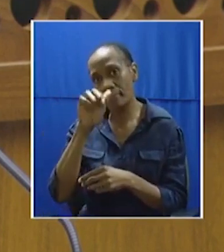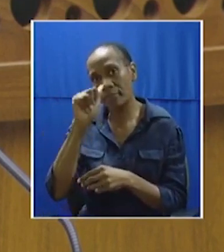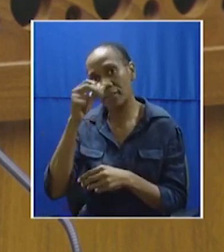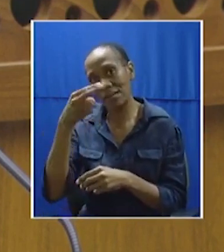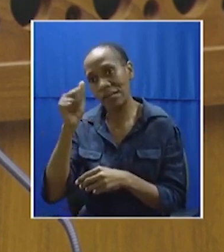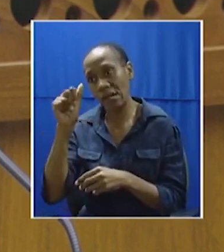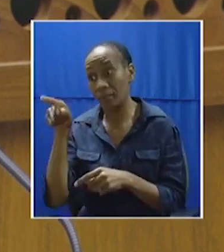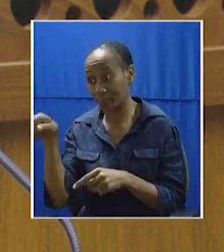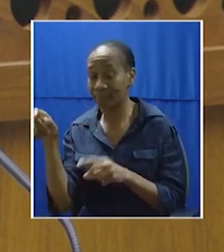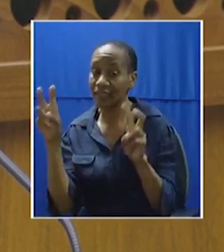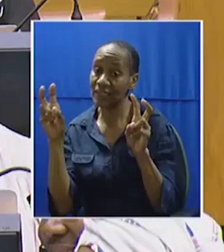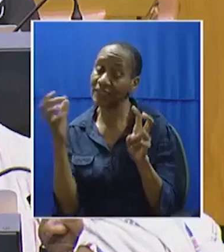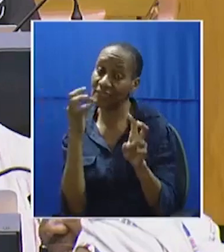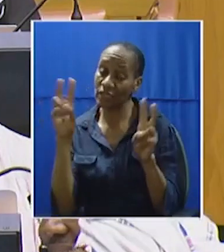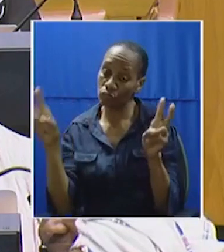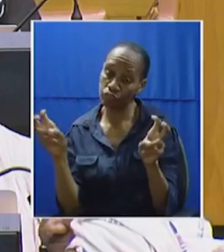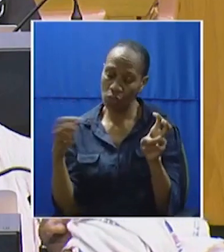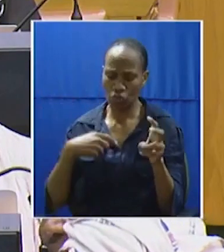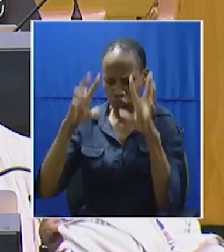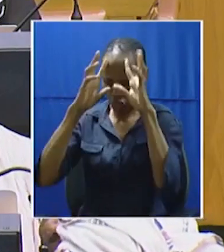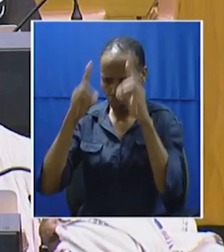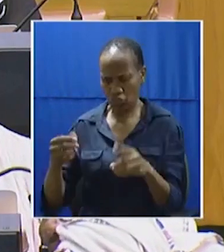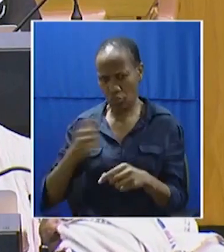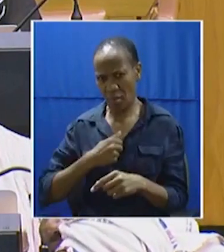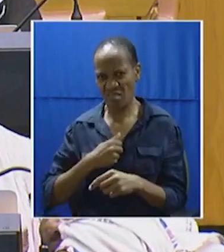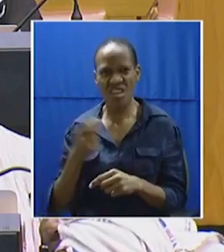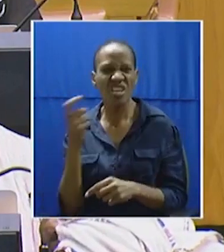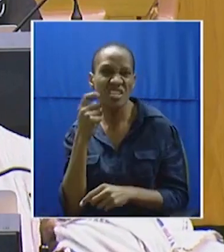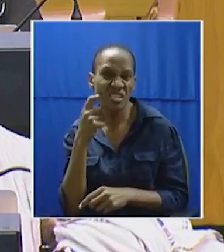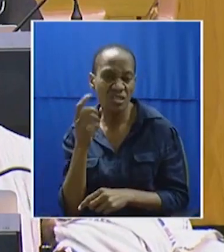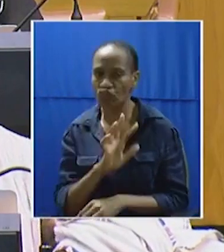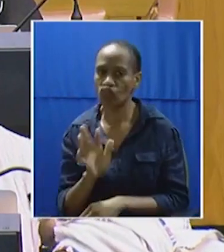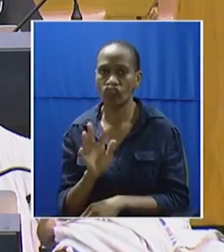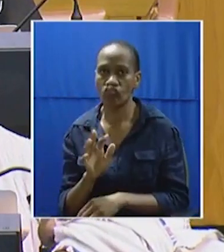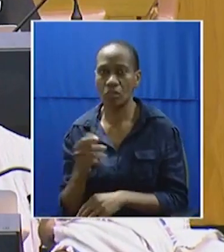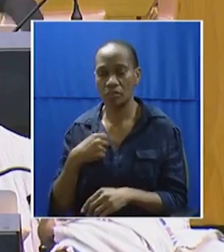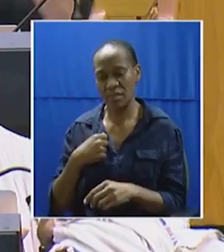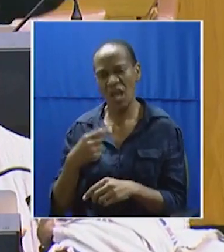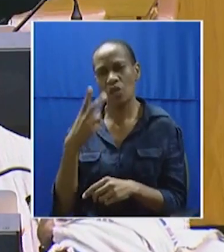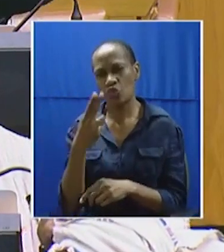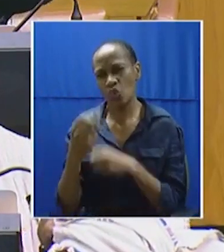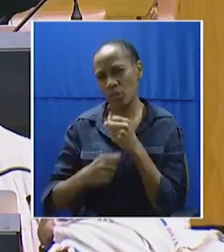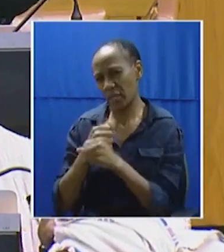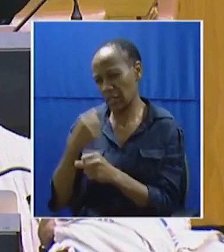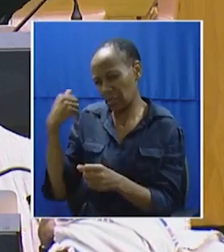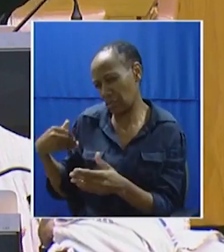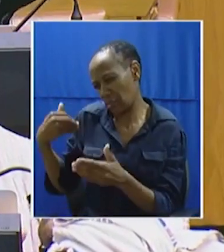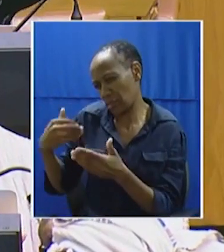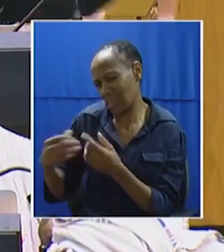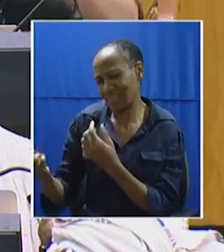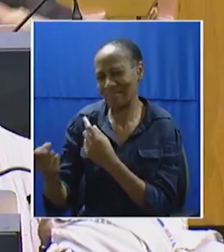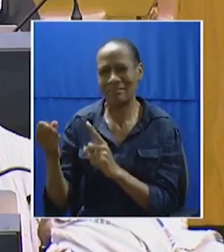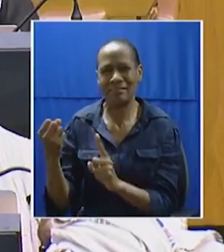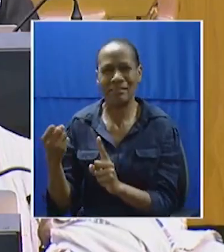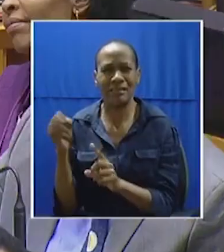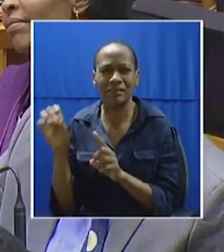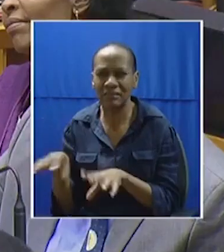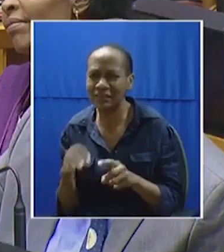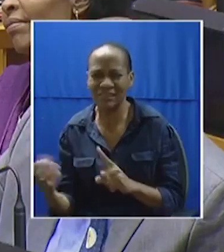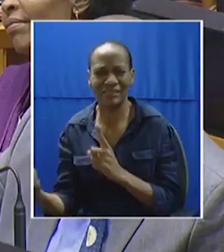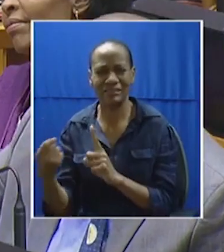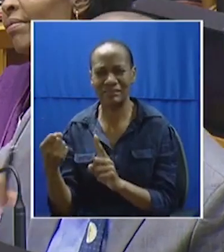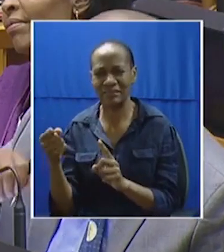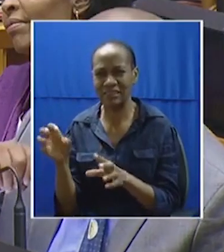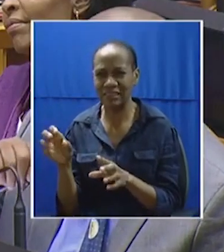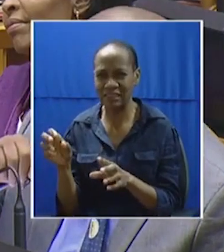quotes, My decision does not come lightly, considering the two years of struggle, discrimination, and double